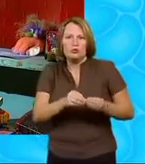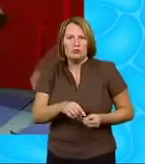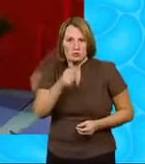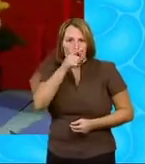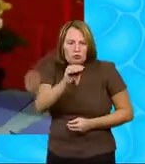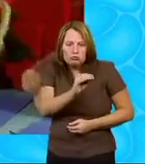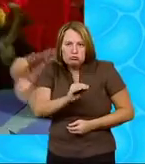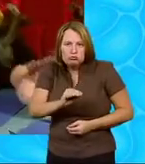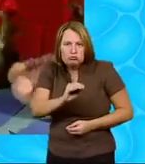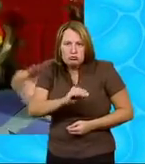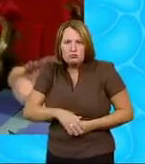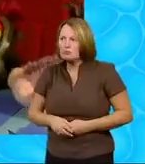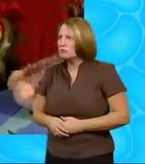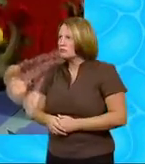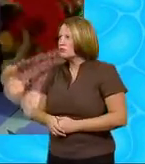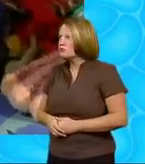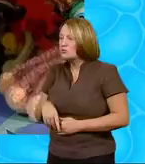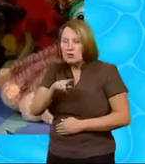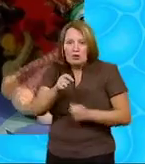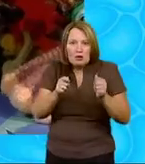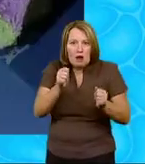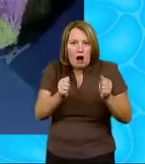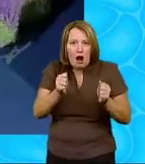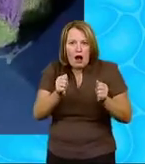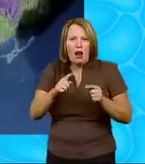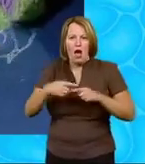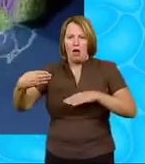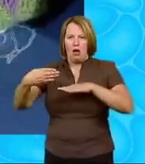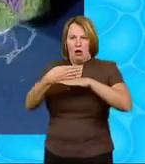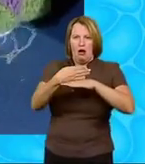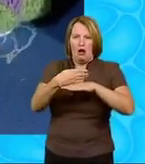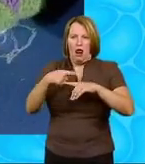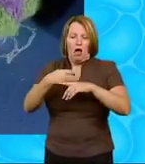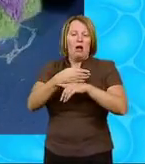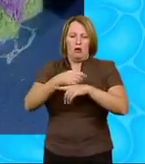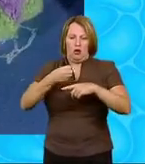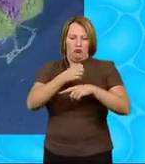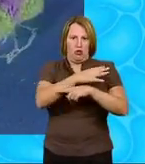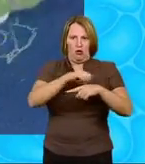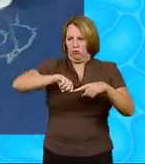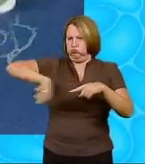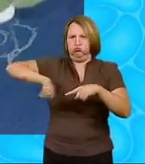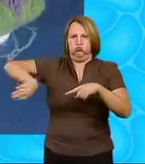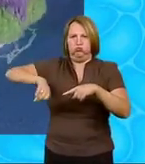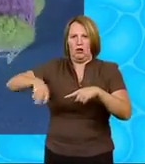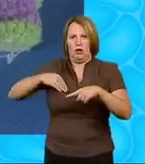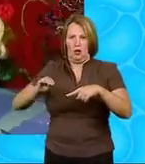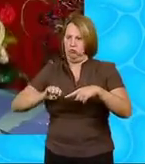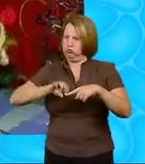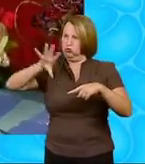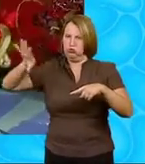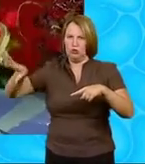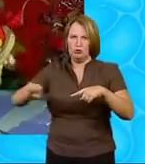yours, Scribble, if yours is a car, if you do the smudgy bits coming off the back of the car, oh, yeah, it'll make it look like it's going fast.